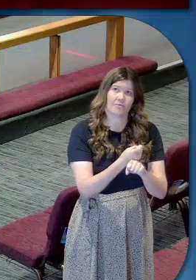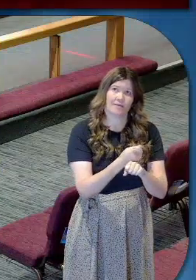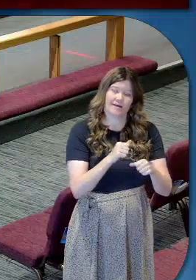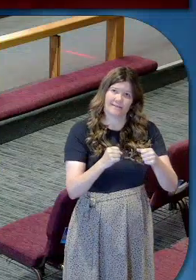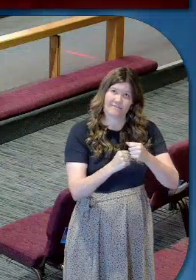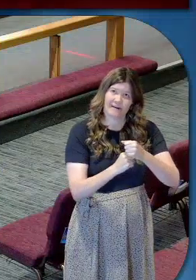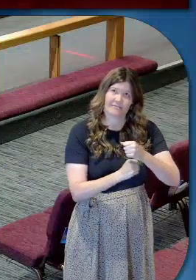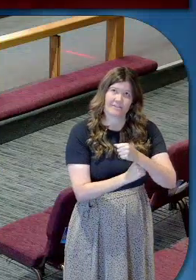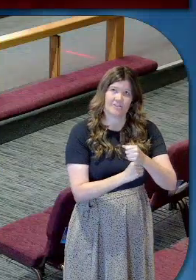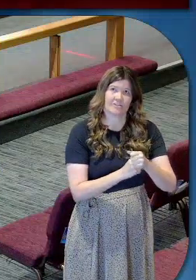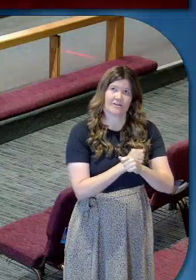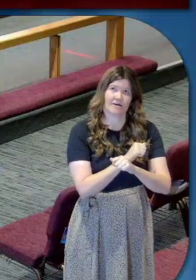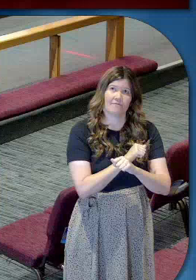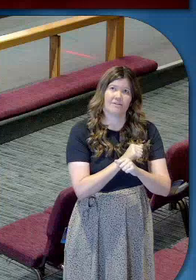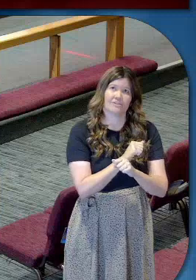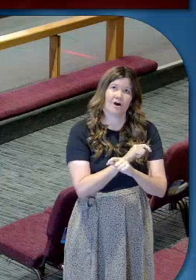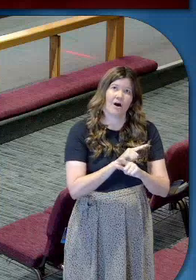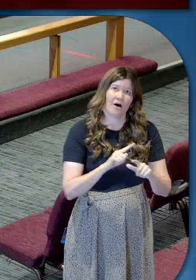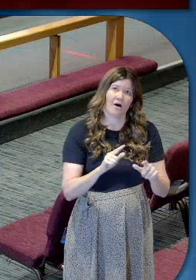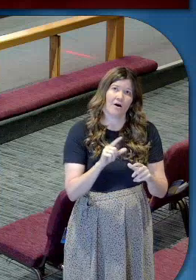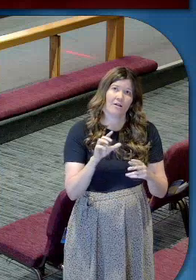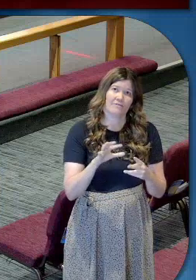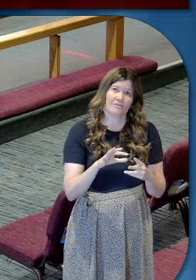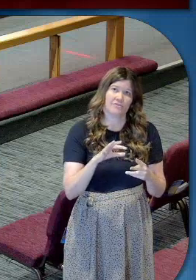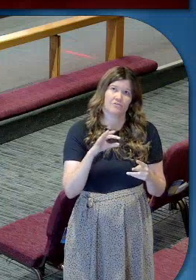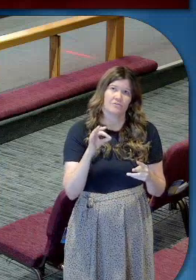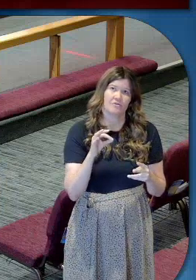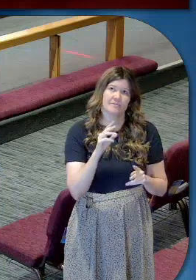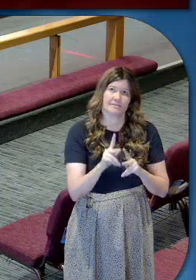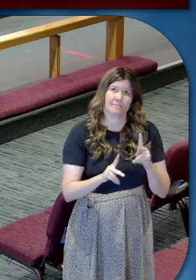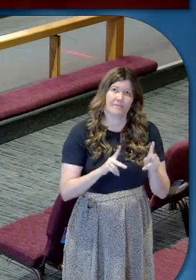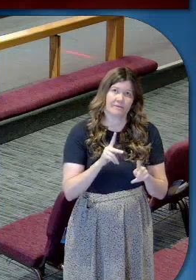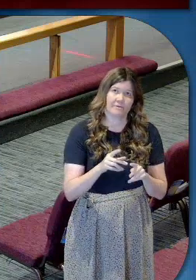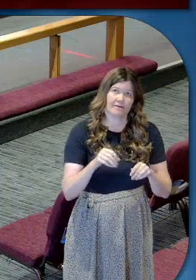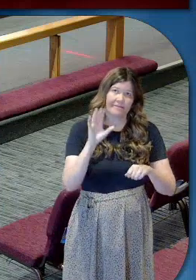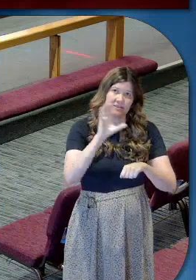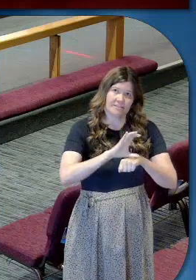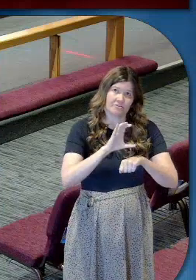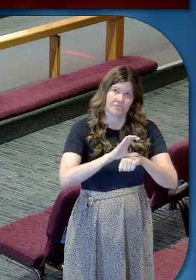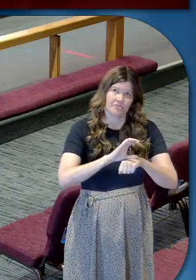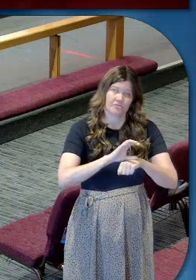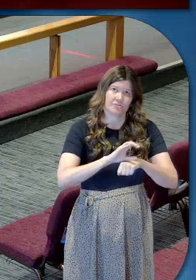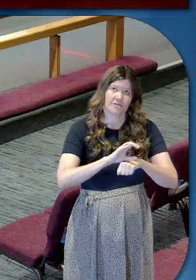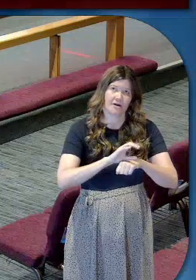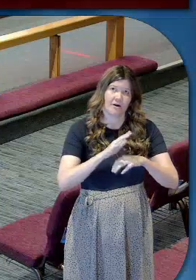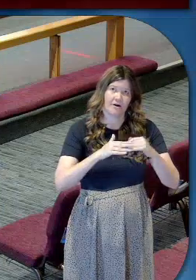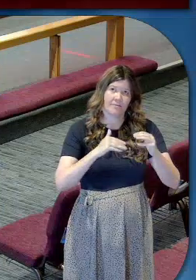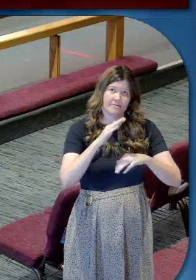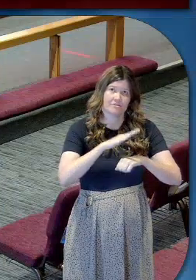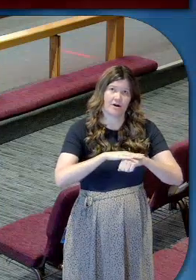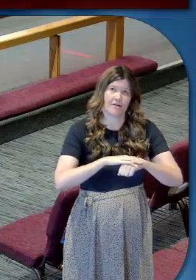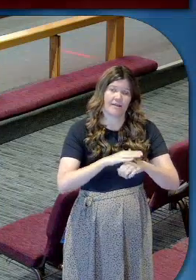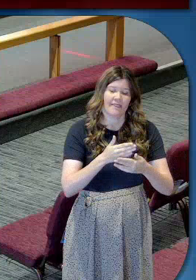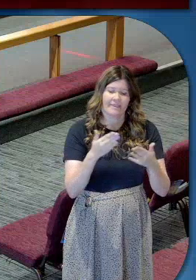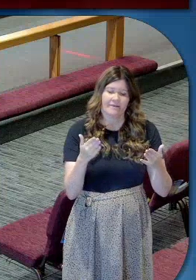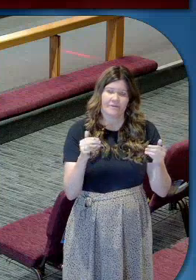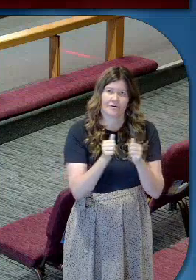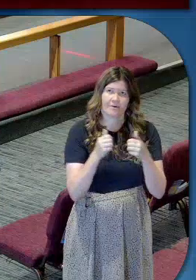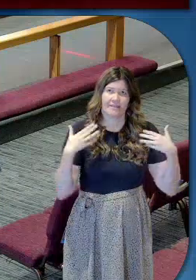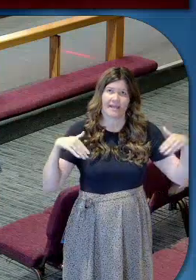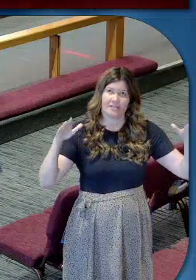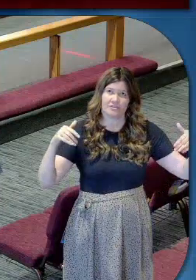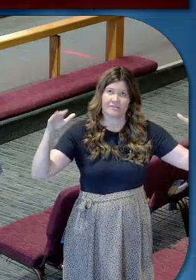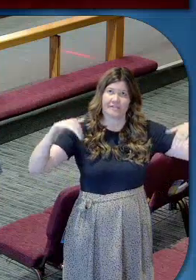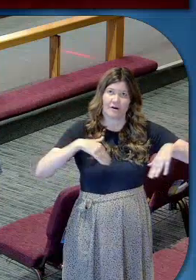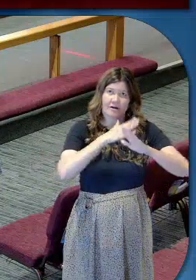foundation upon which the newborn, chosen, priestly people of his church have been built. Therefore, with angels and archangels,